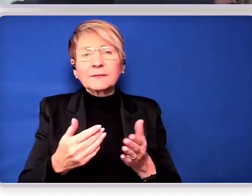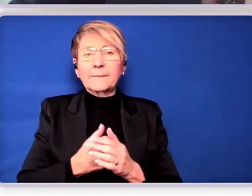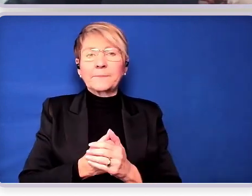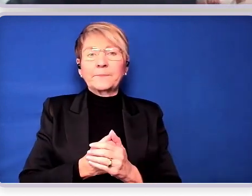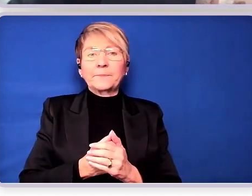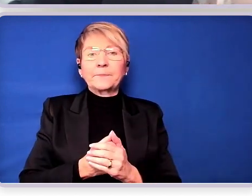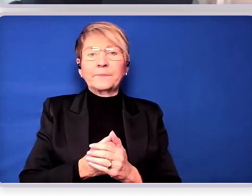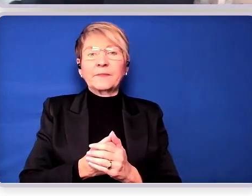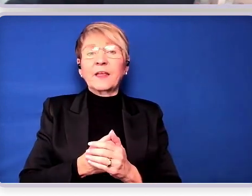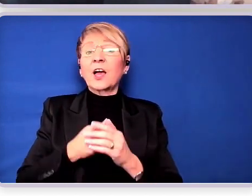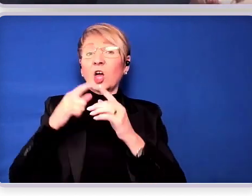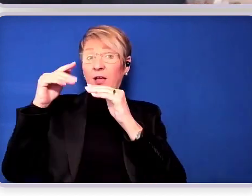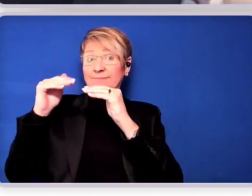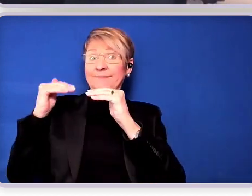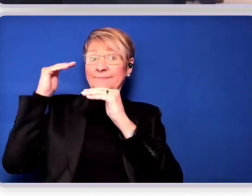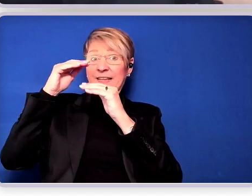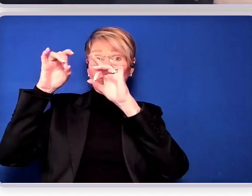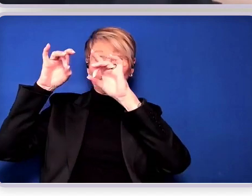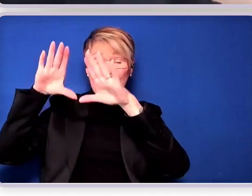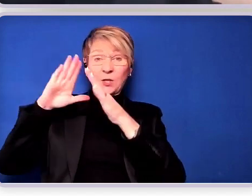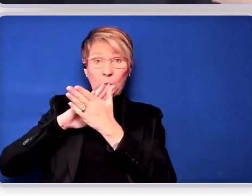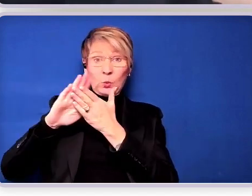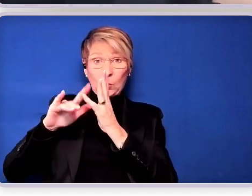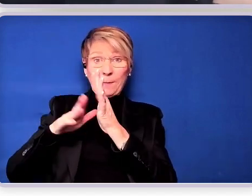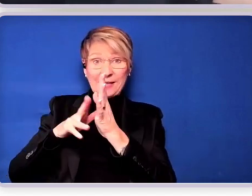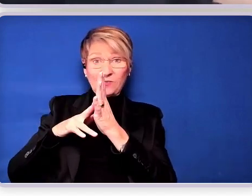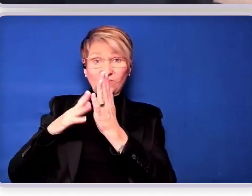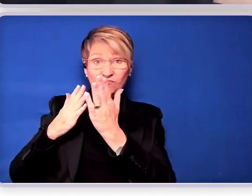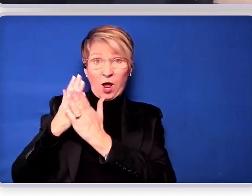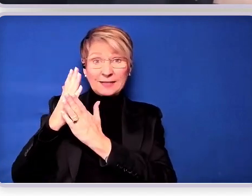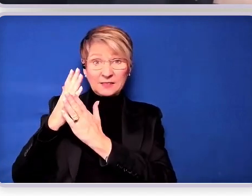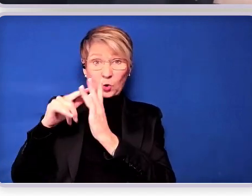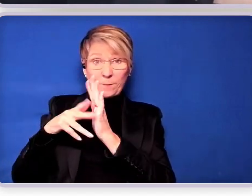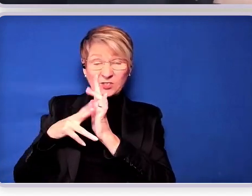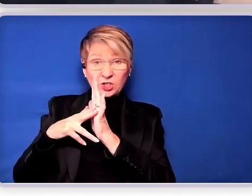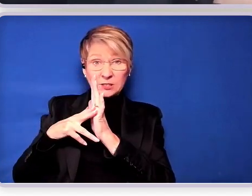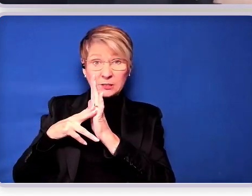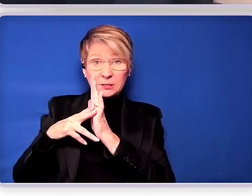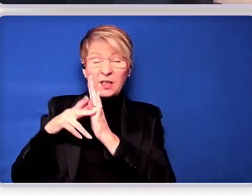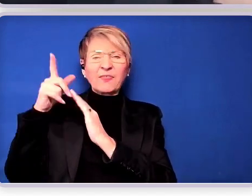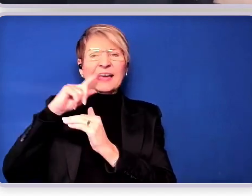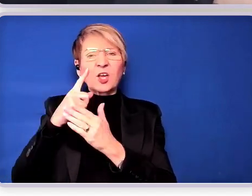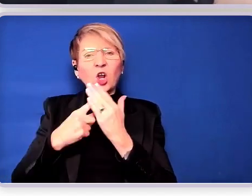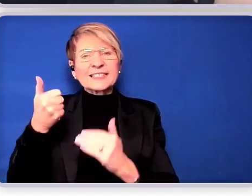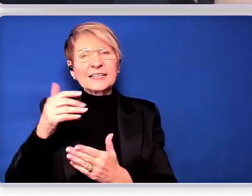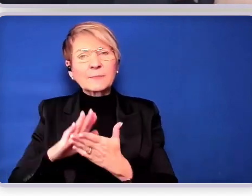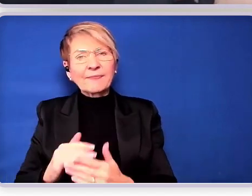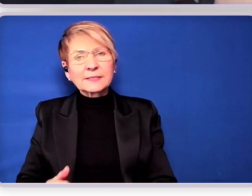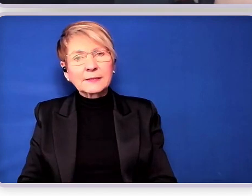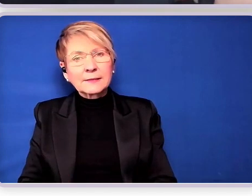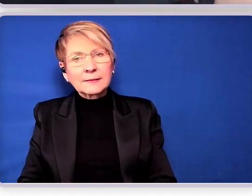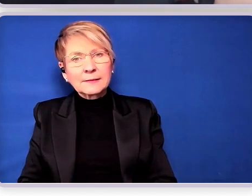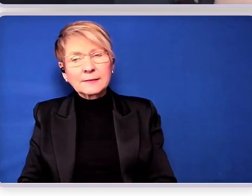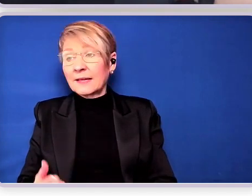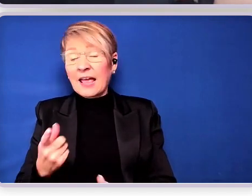Commission, they reduced their time to 6 months, and everyone kicked up a stink about